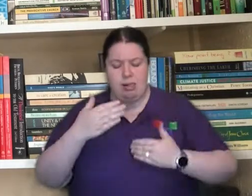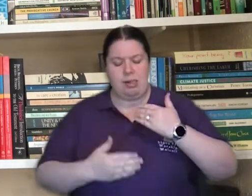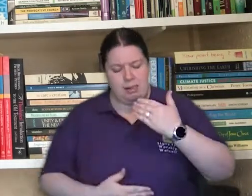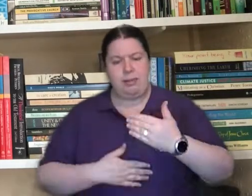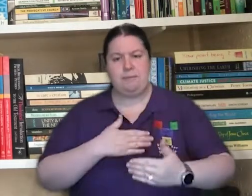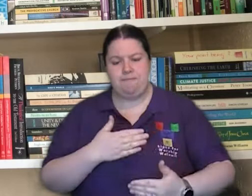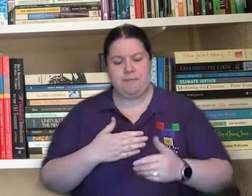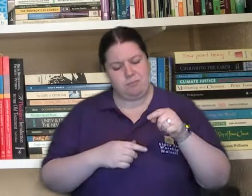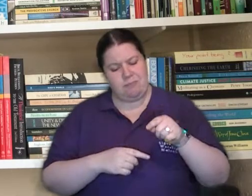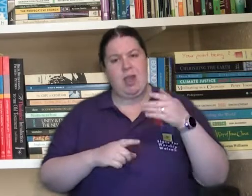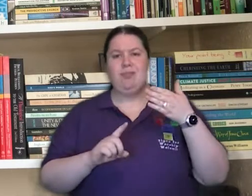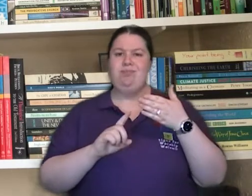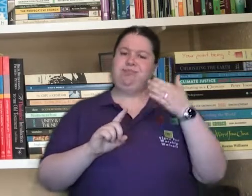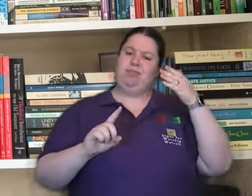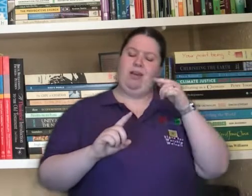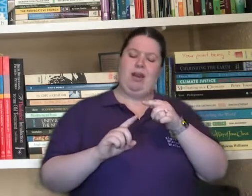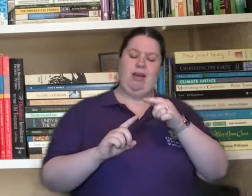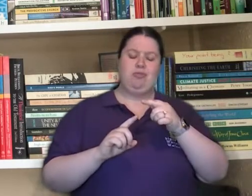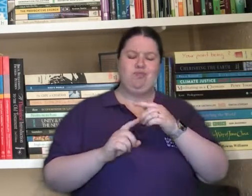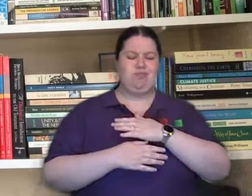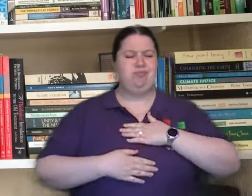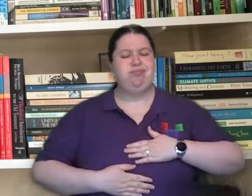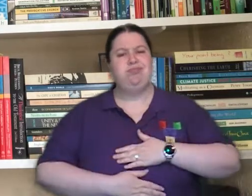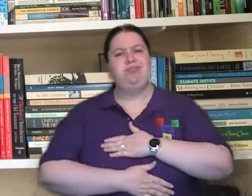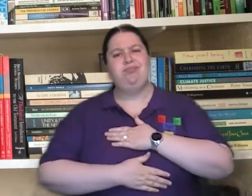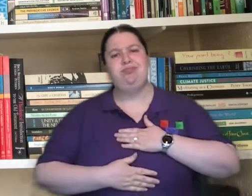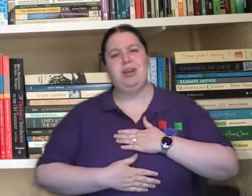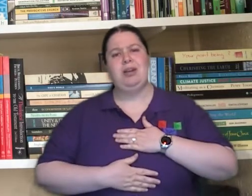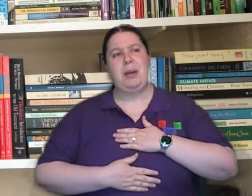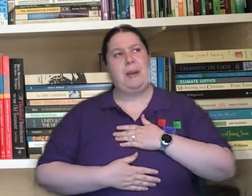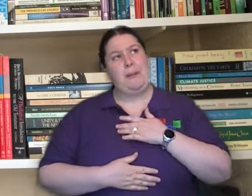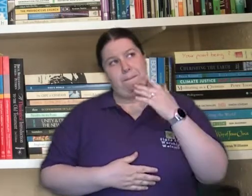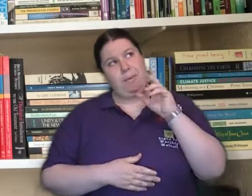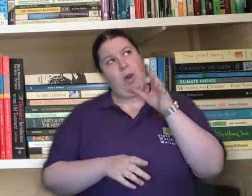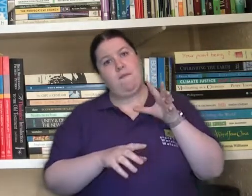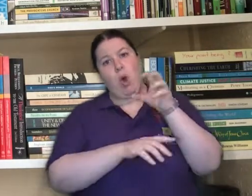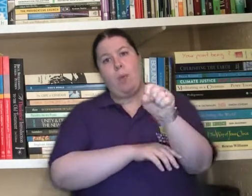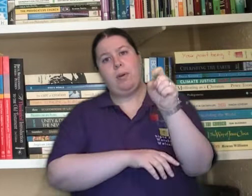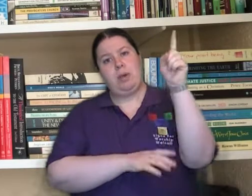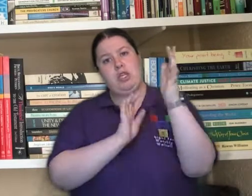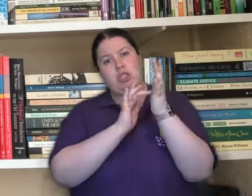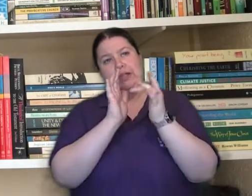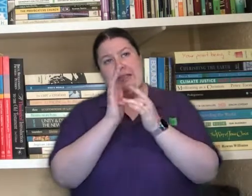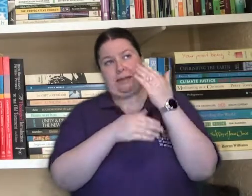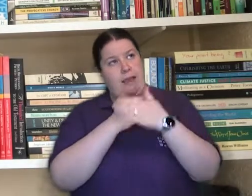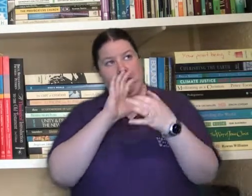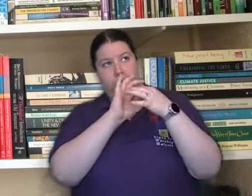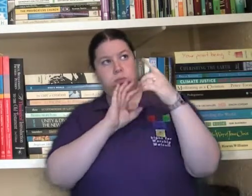hope. And through this we acknowledge the place of sorrow and grief, while never losing the hope that we see in Jesus.